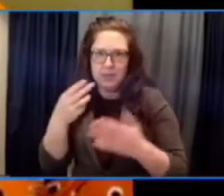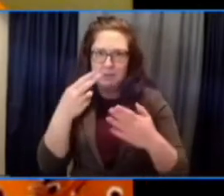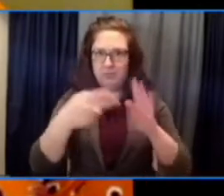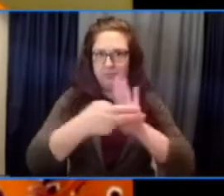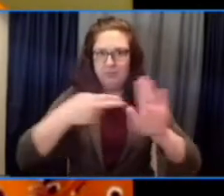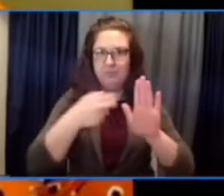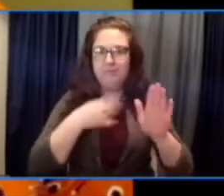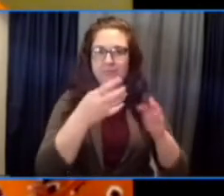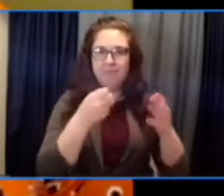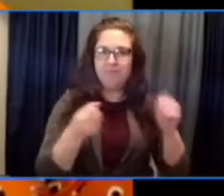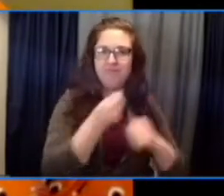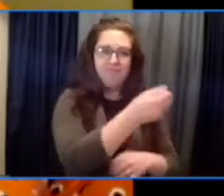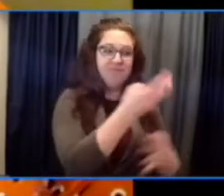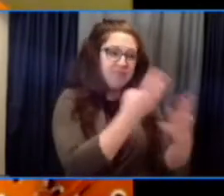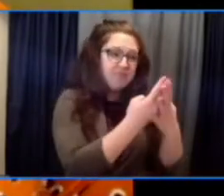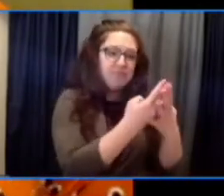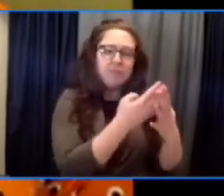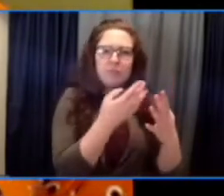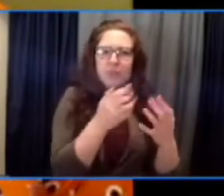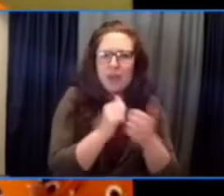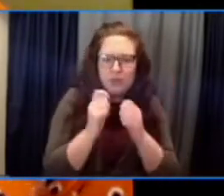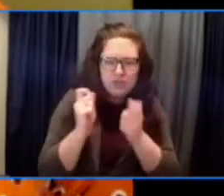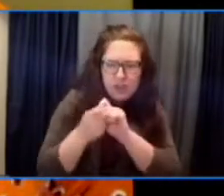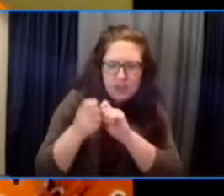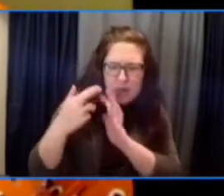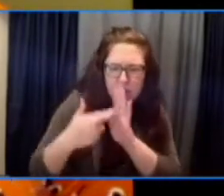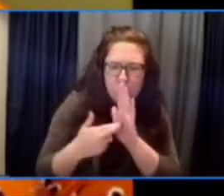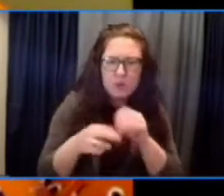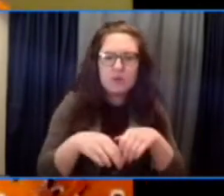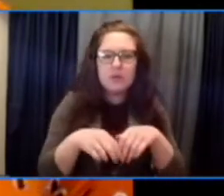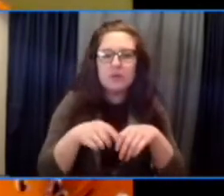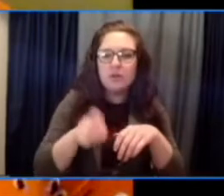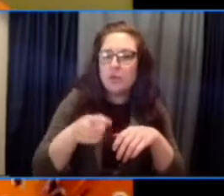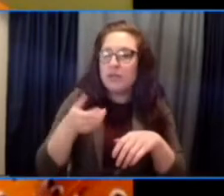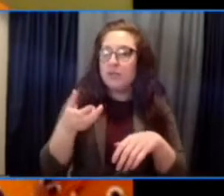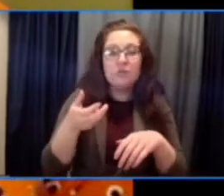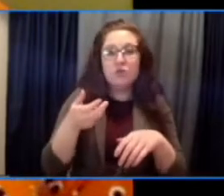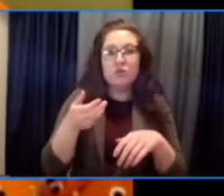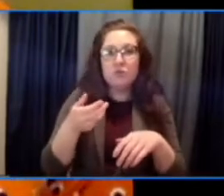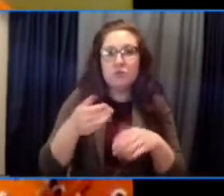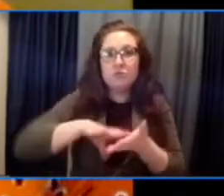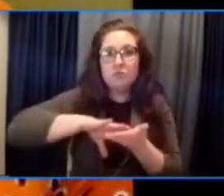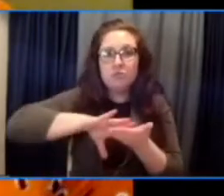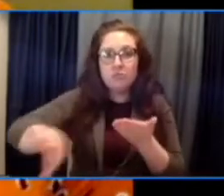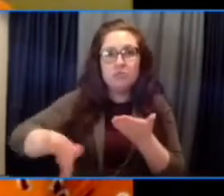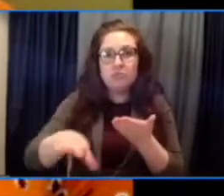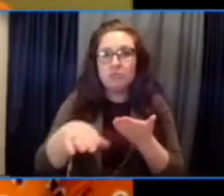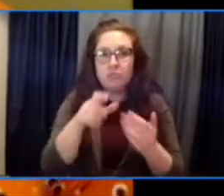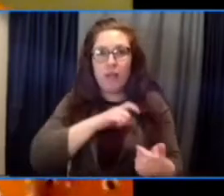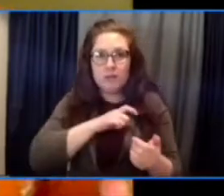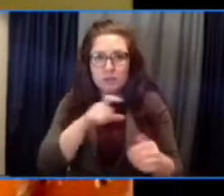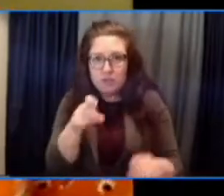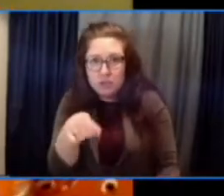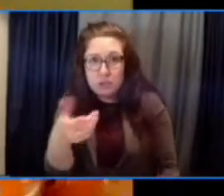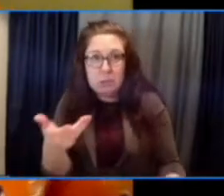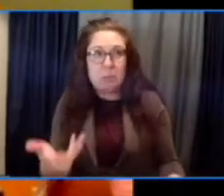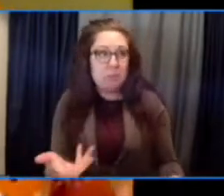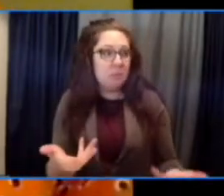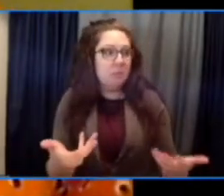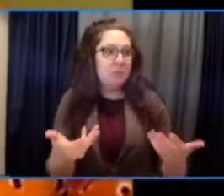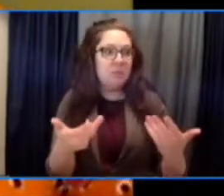from the municipal charter itself? Be bold, be imaginative, but above all,